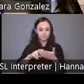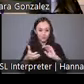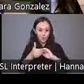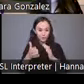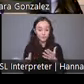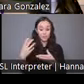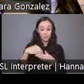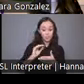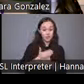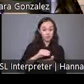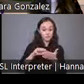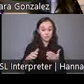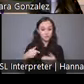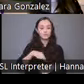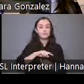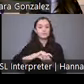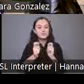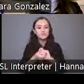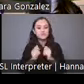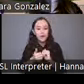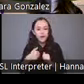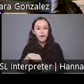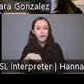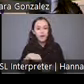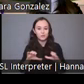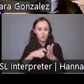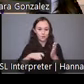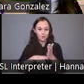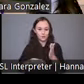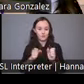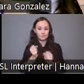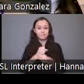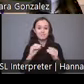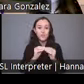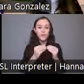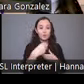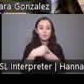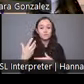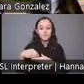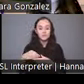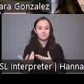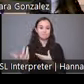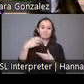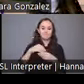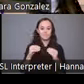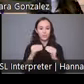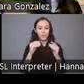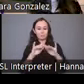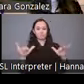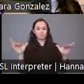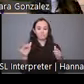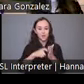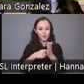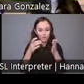changed how we do archaeology, so that it's more inclusive of a wider body of archaeologists. The continued